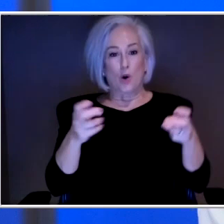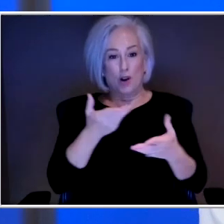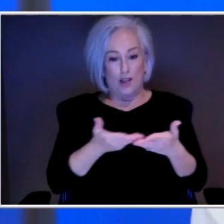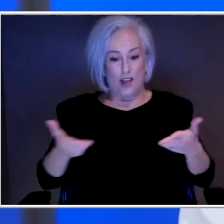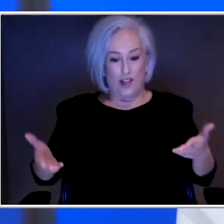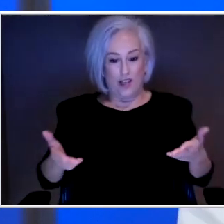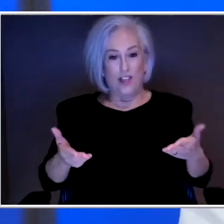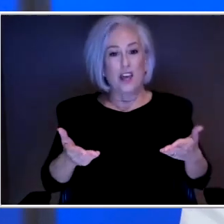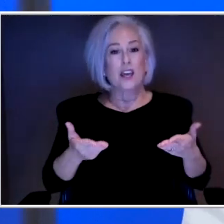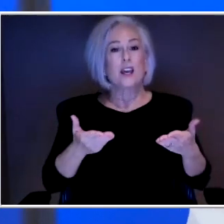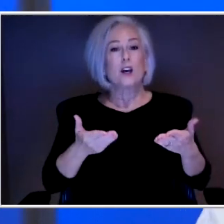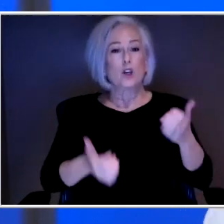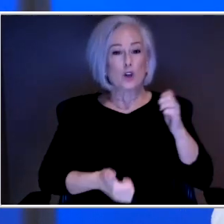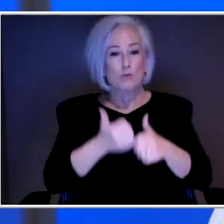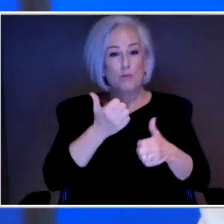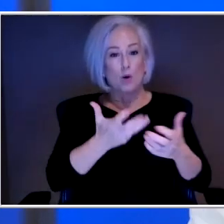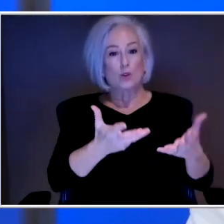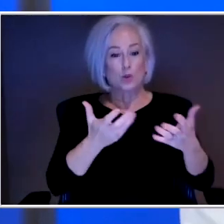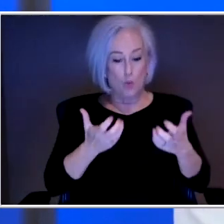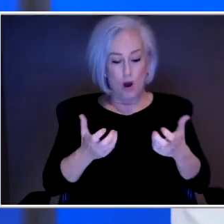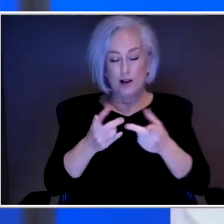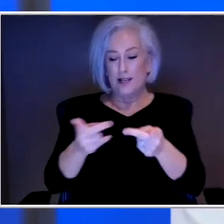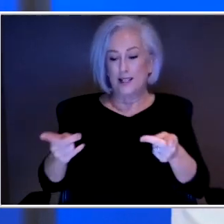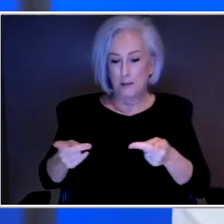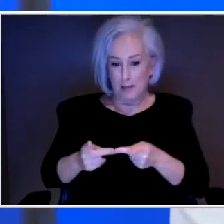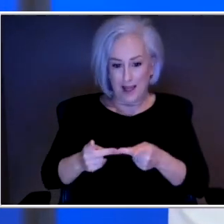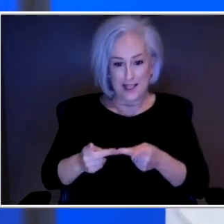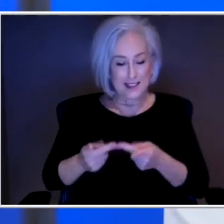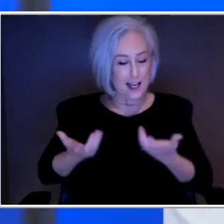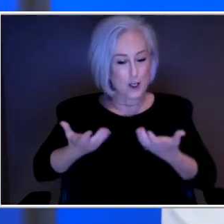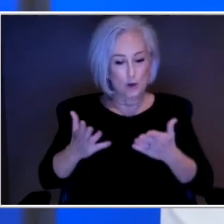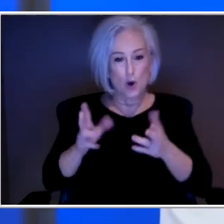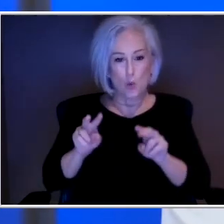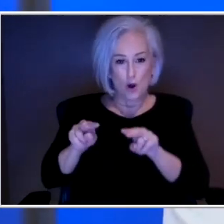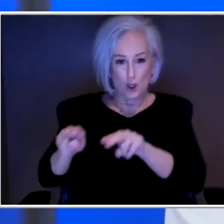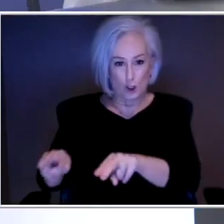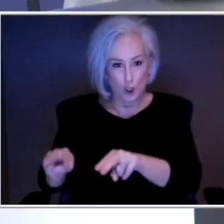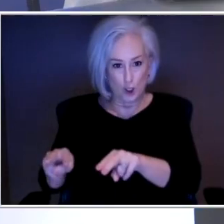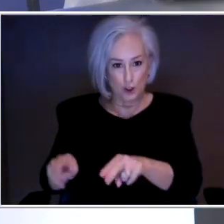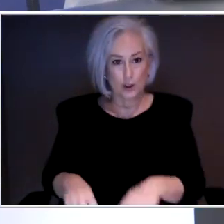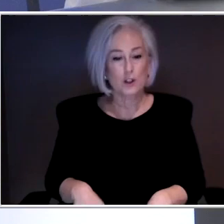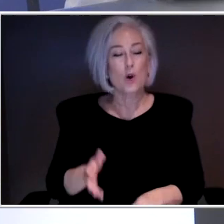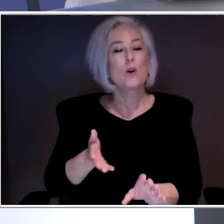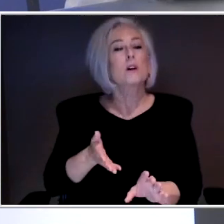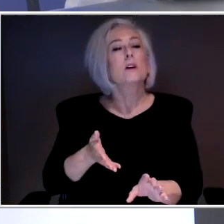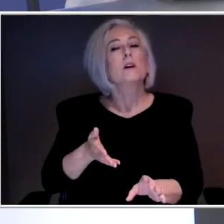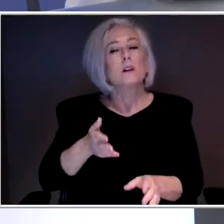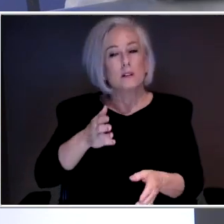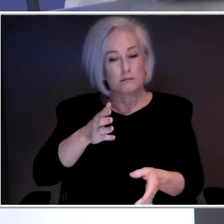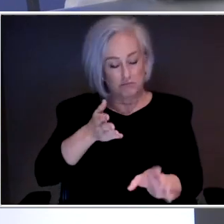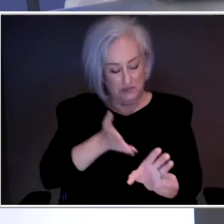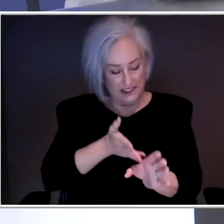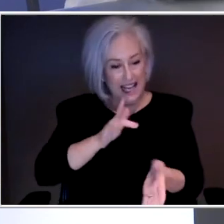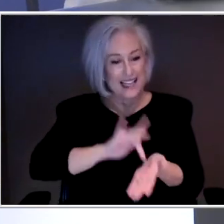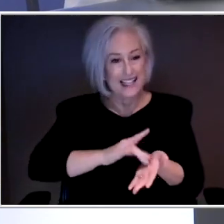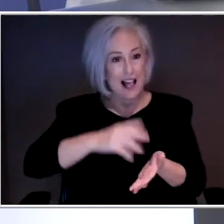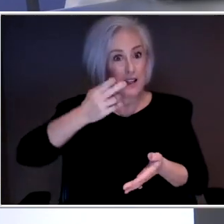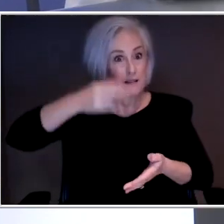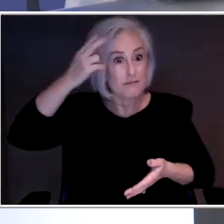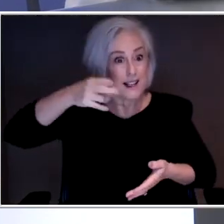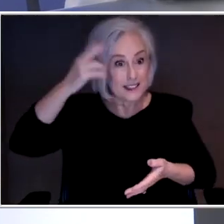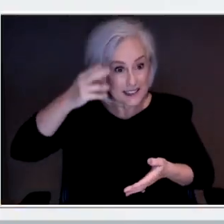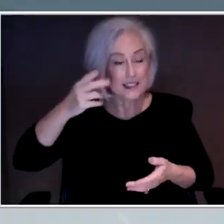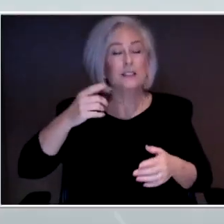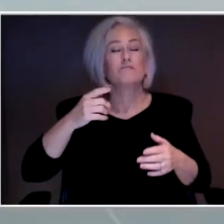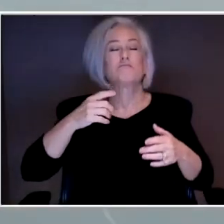look, and so psychedelics kind of focus your attention in those areas and help you kind of grow. So you treat patients in a clinical setting, but you try to